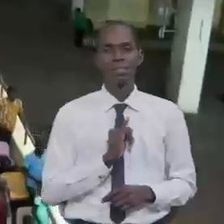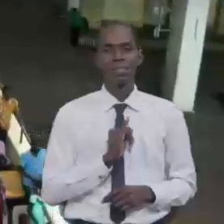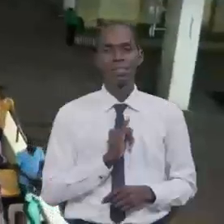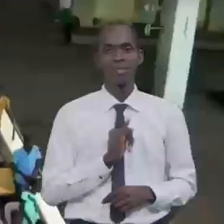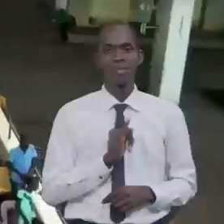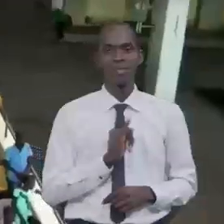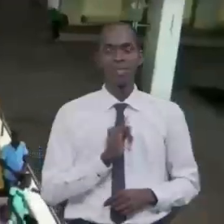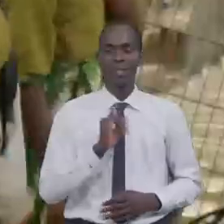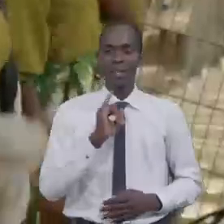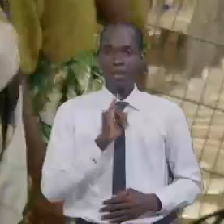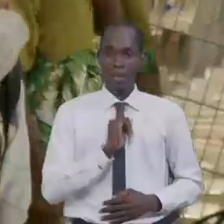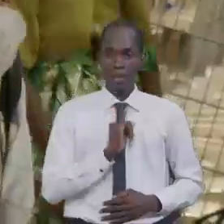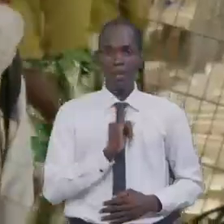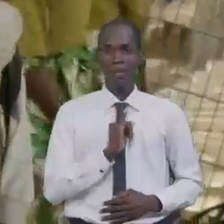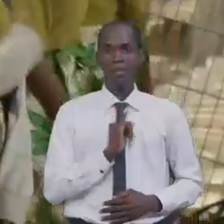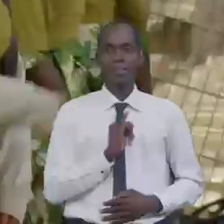I